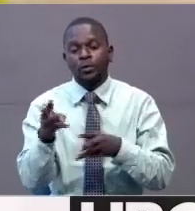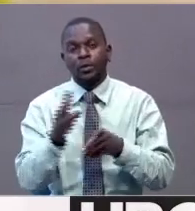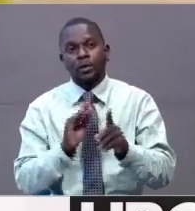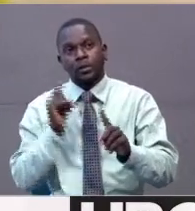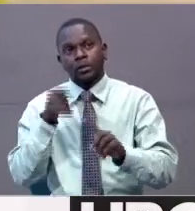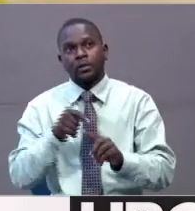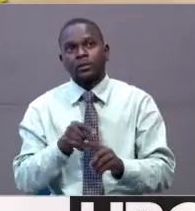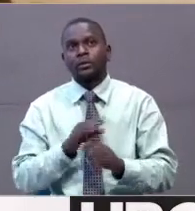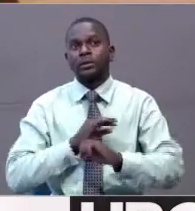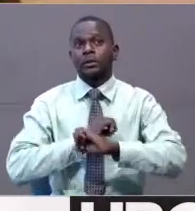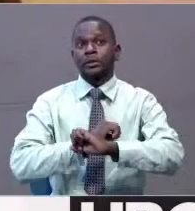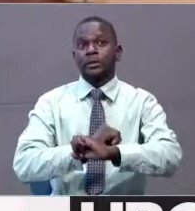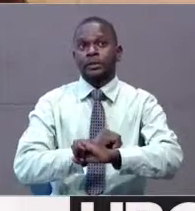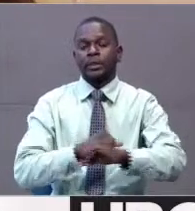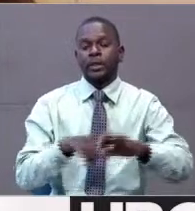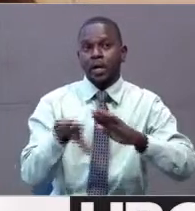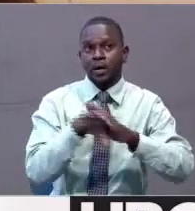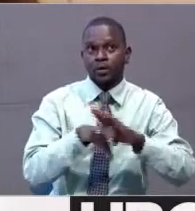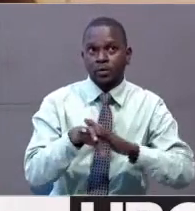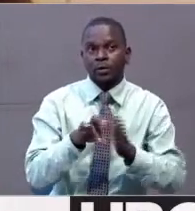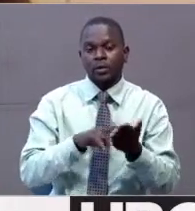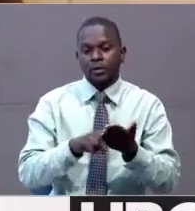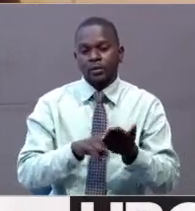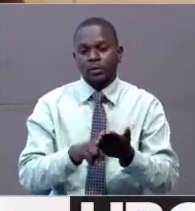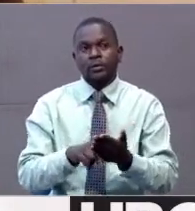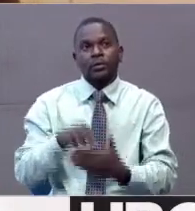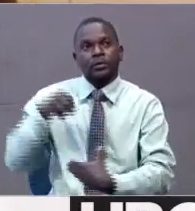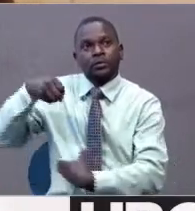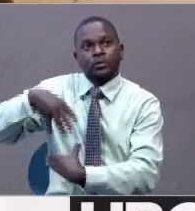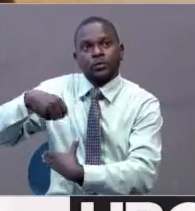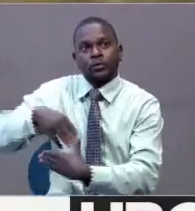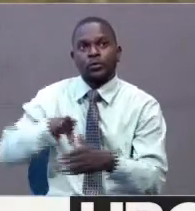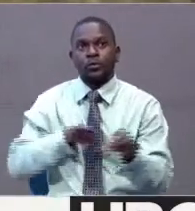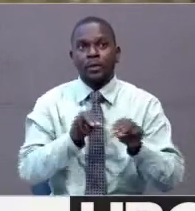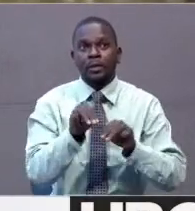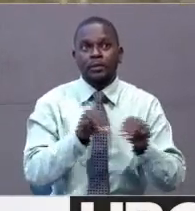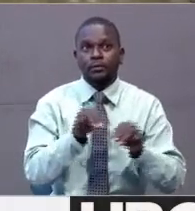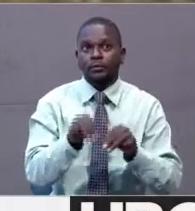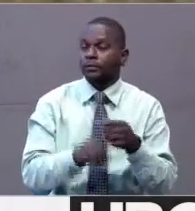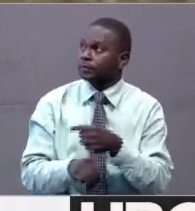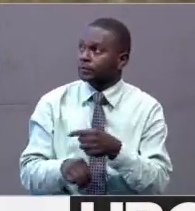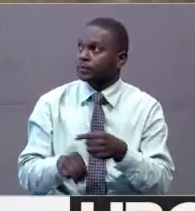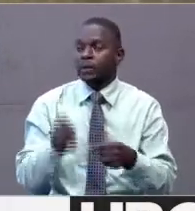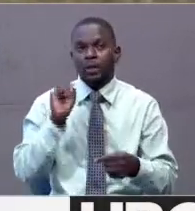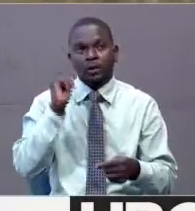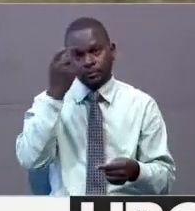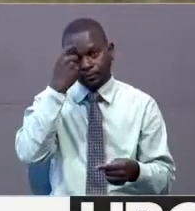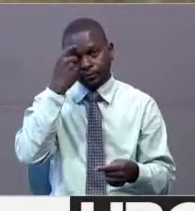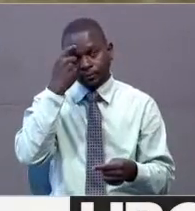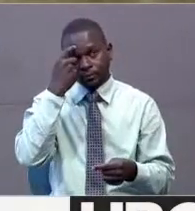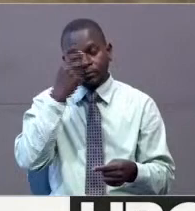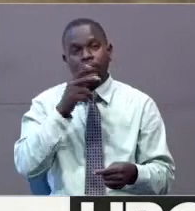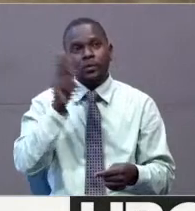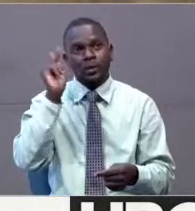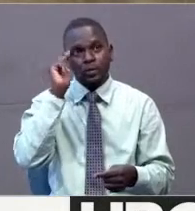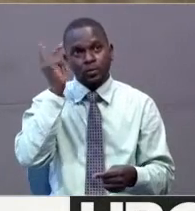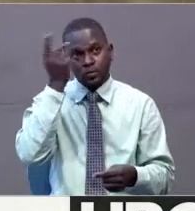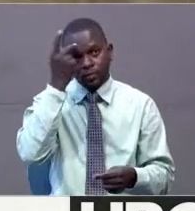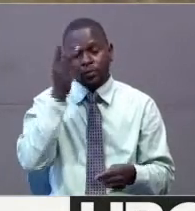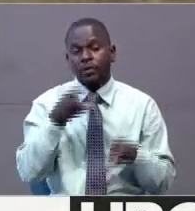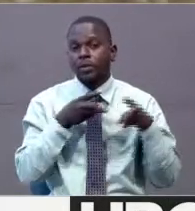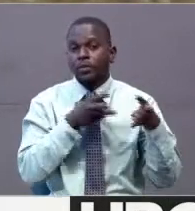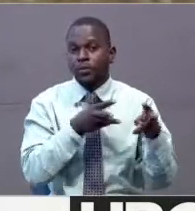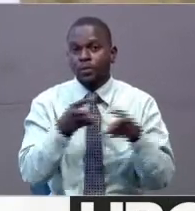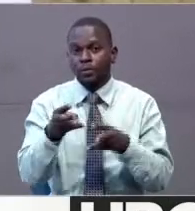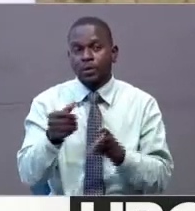at saving environment through the use of e-waste management systems. The government has developed policies and strategies